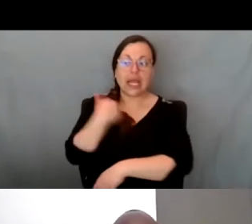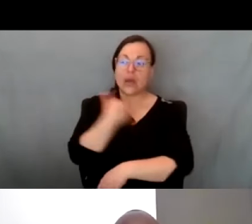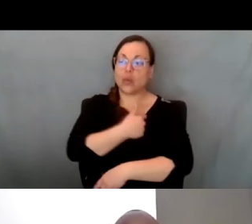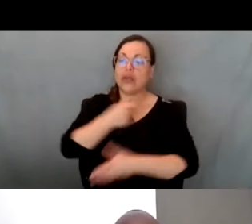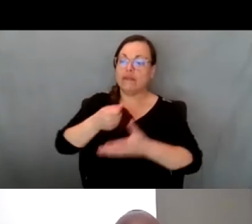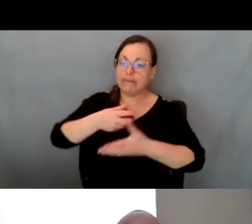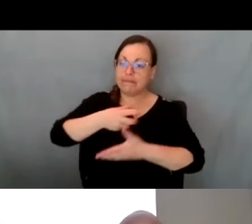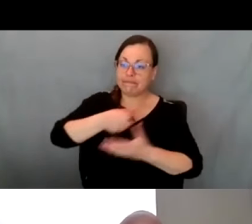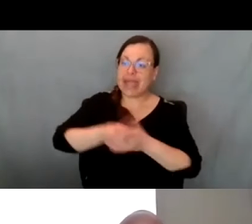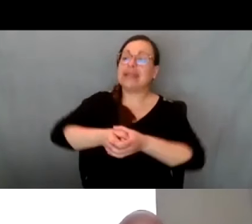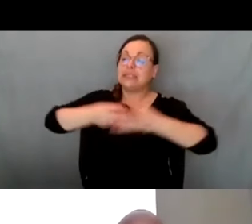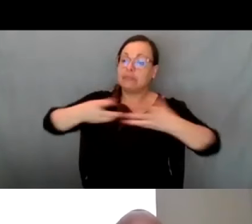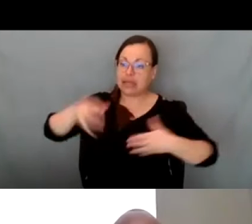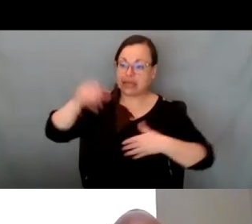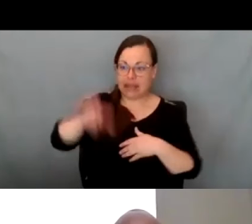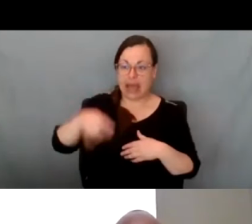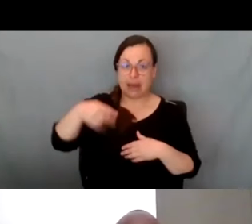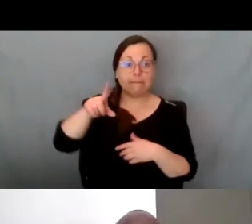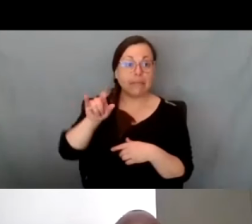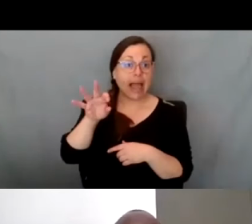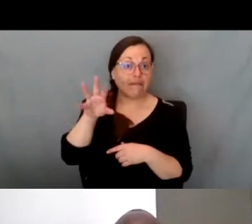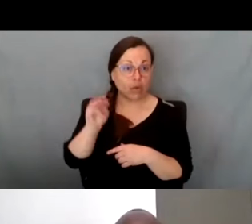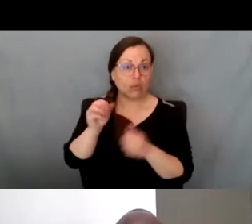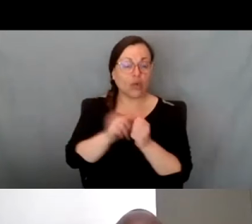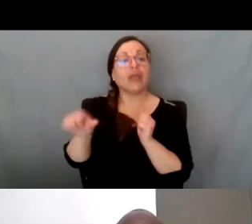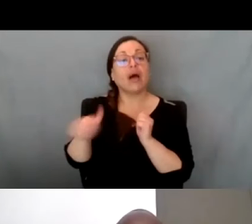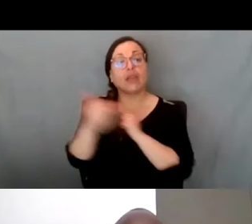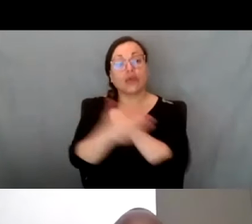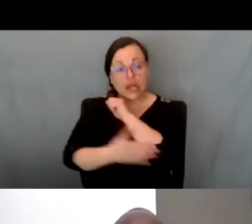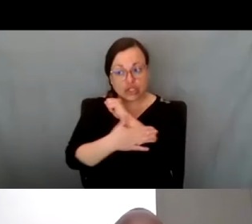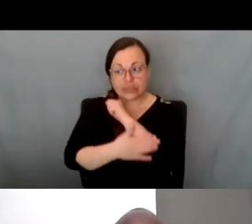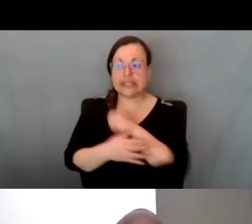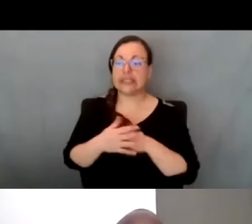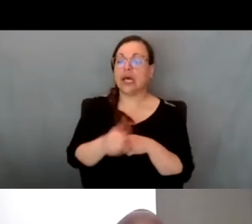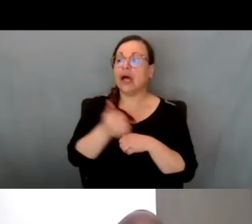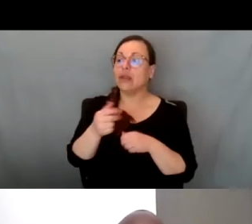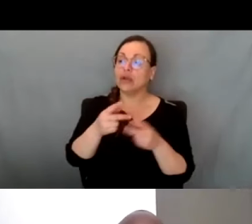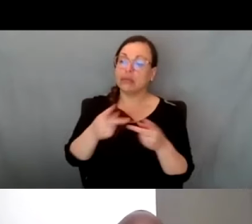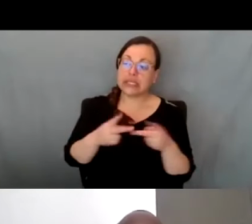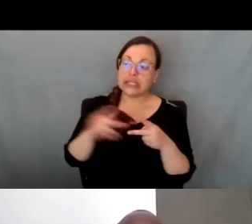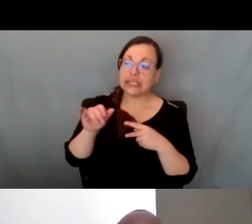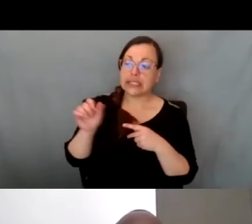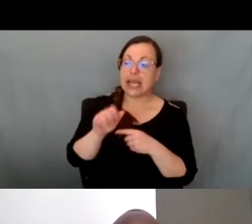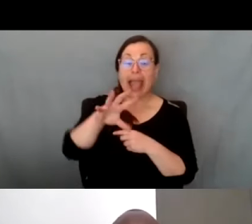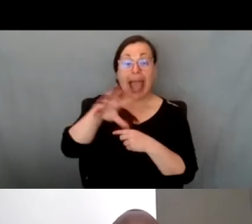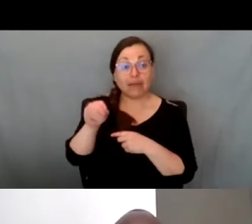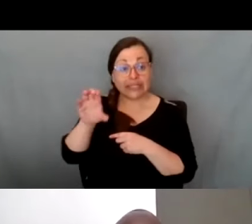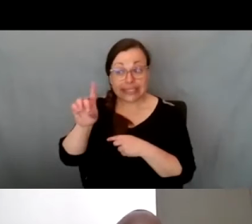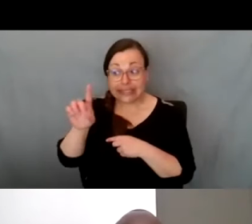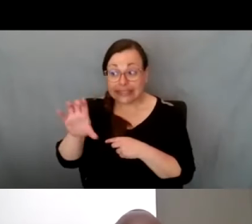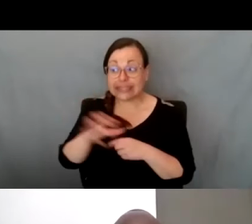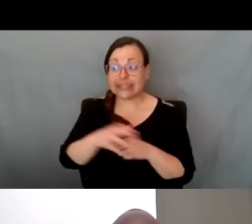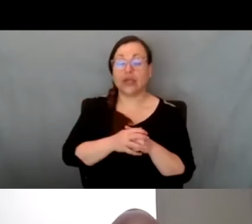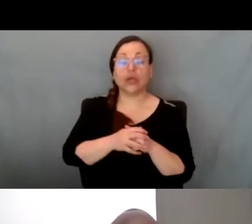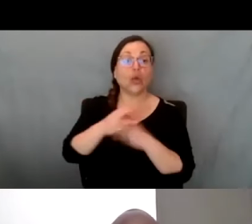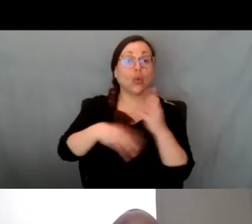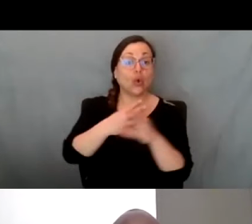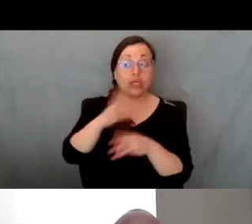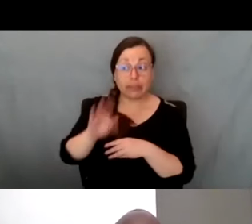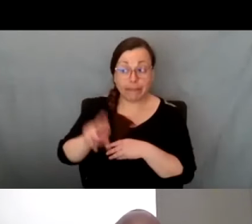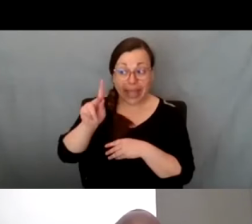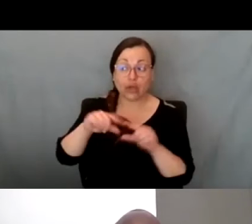stakeholder platform to other important partners like the Africa CDC, the World Bank Group, the African